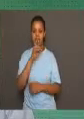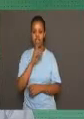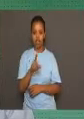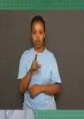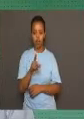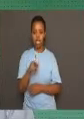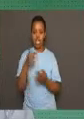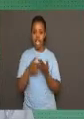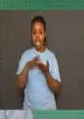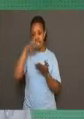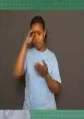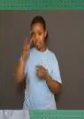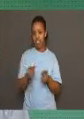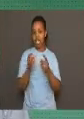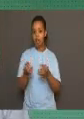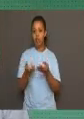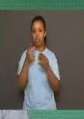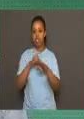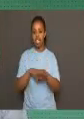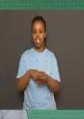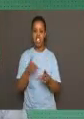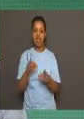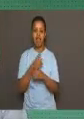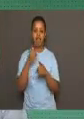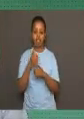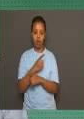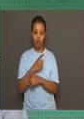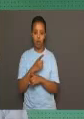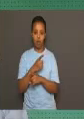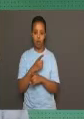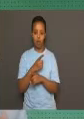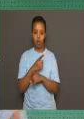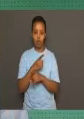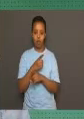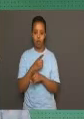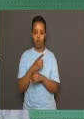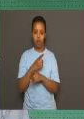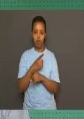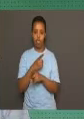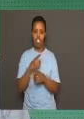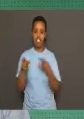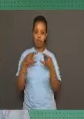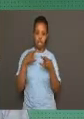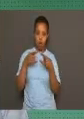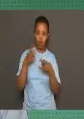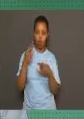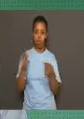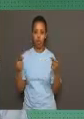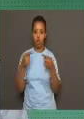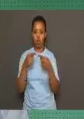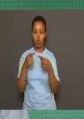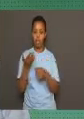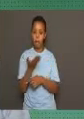Insight learning often occurs when associations or relationships between